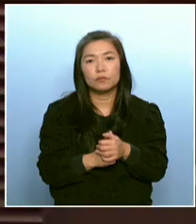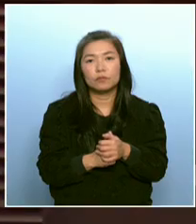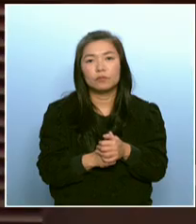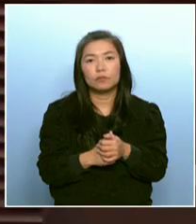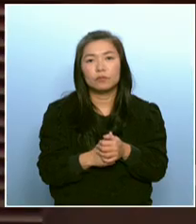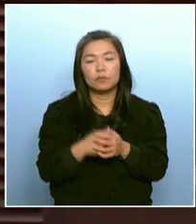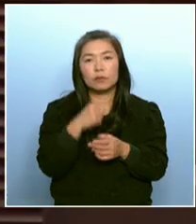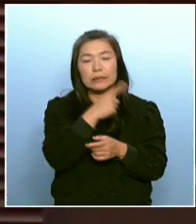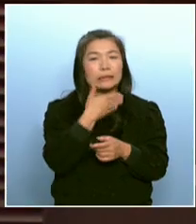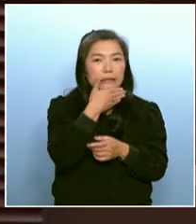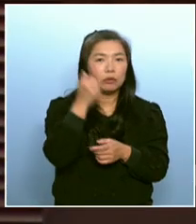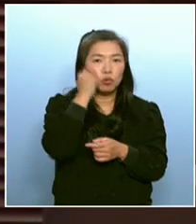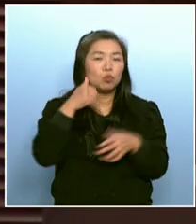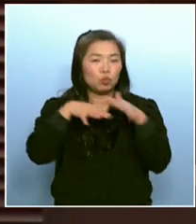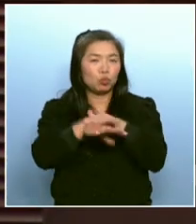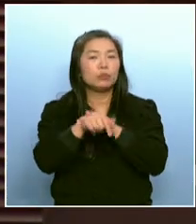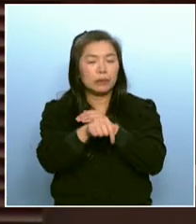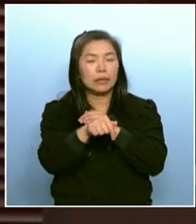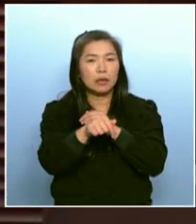thank Ms. Chan for the comment.